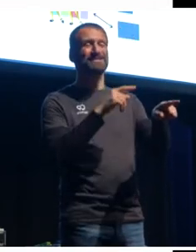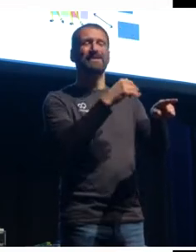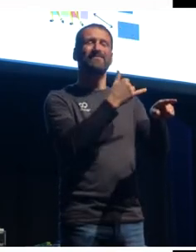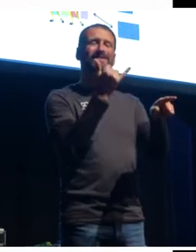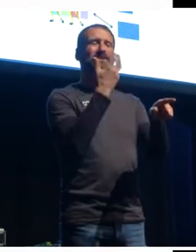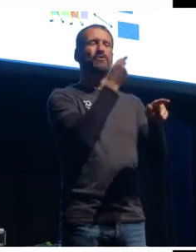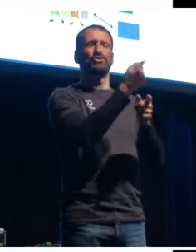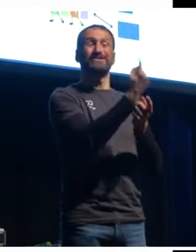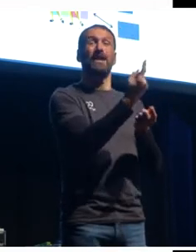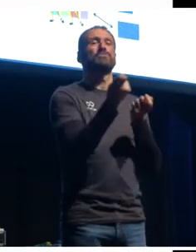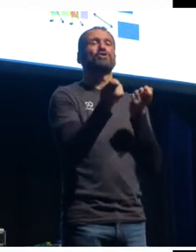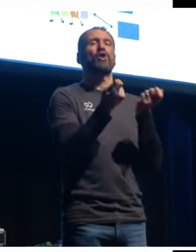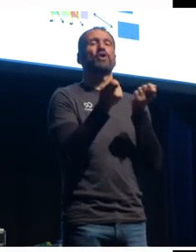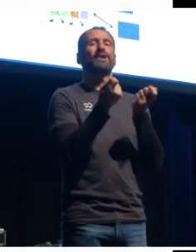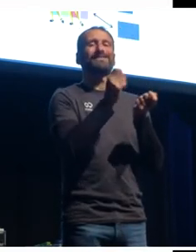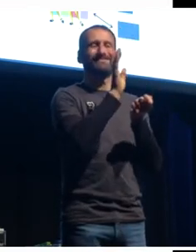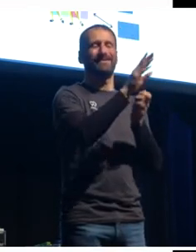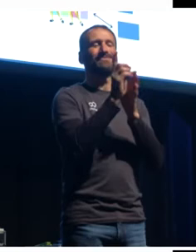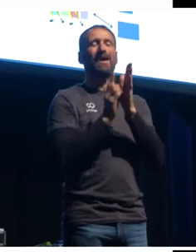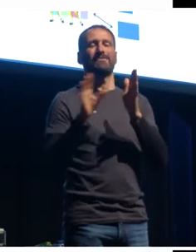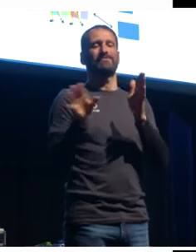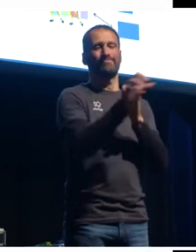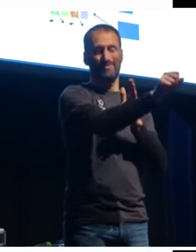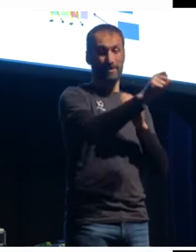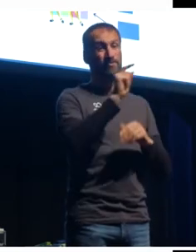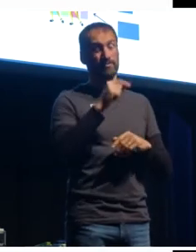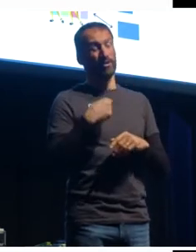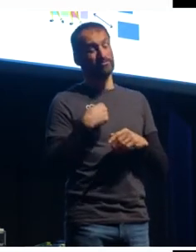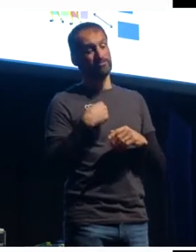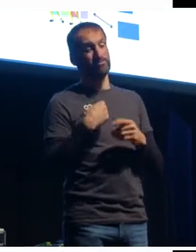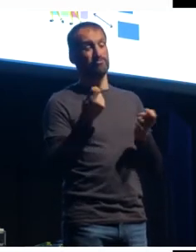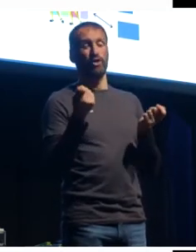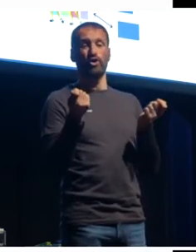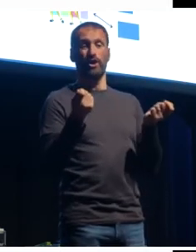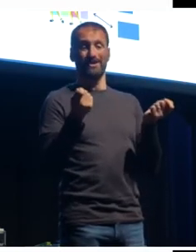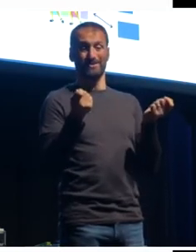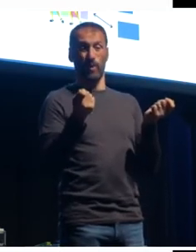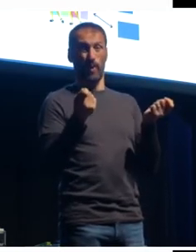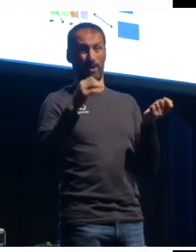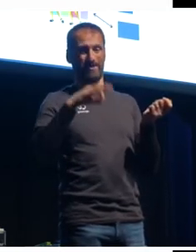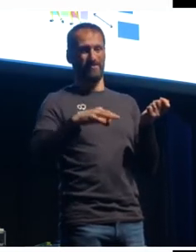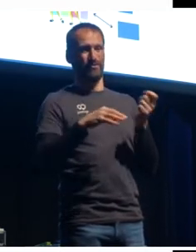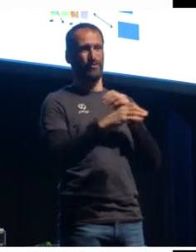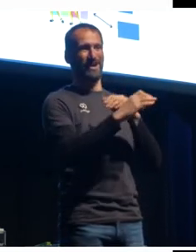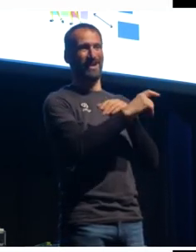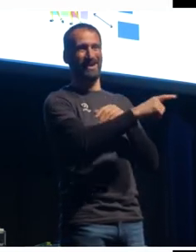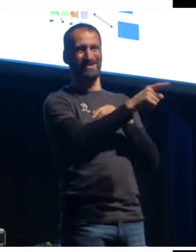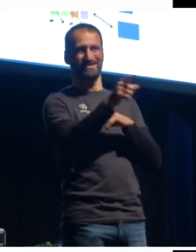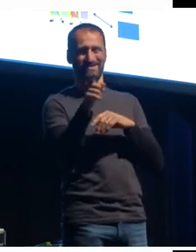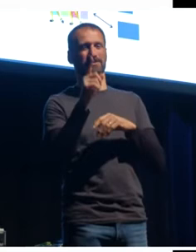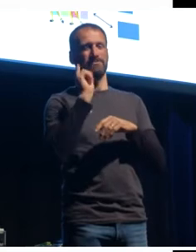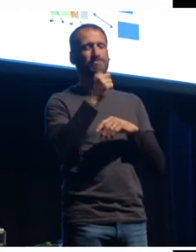that you can expose. So you can reduce async coordination that used to exist in the clients. You can deploy your